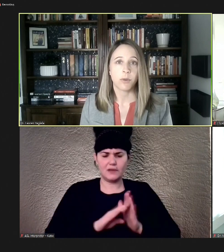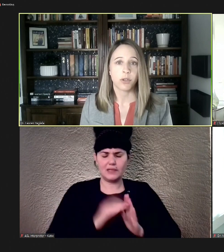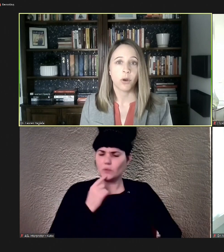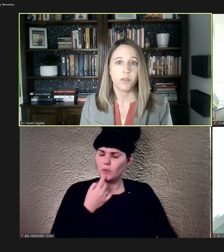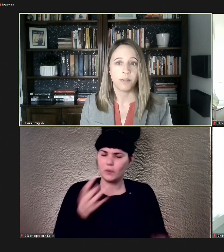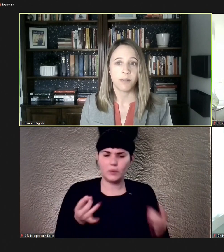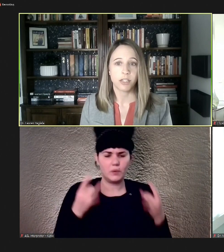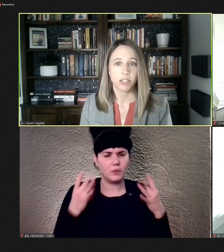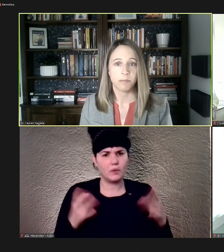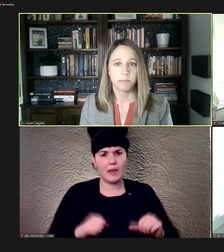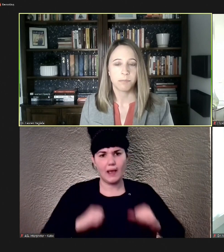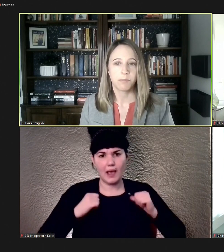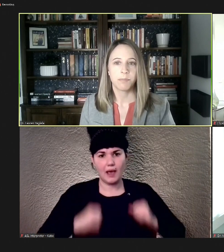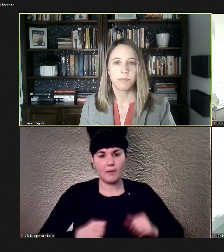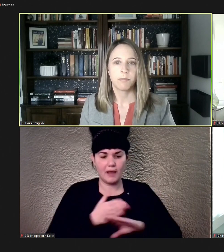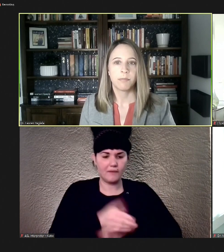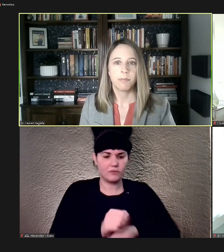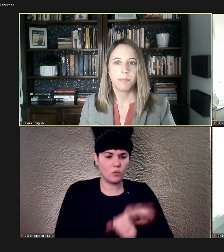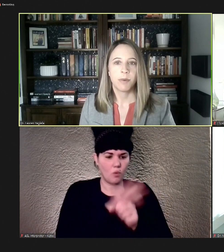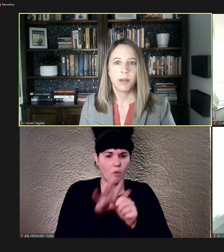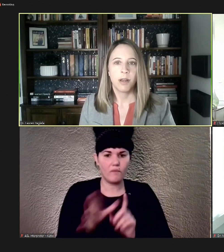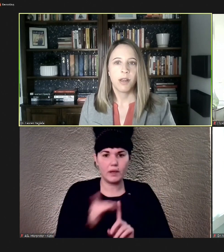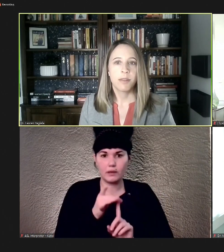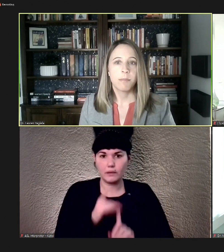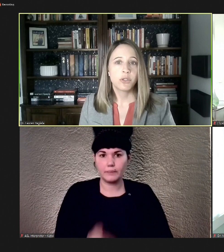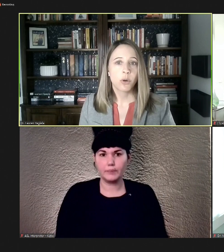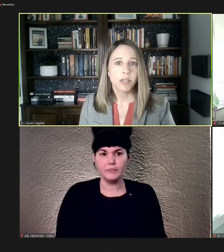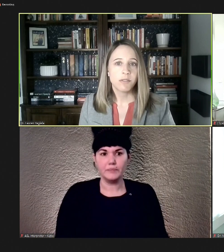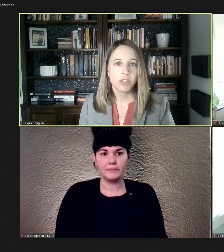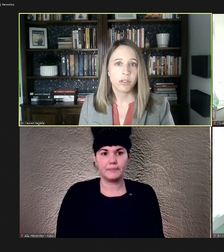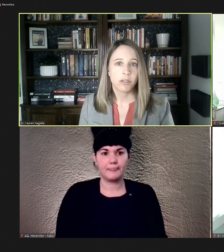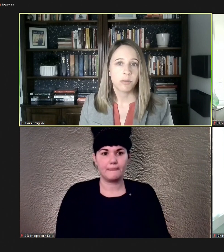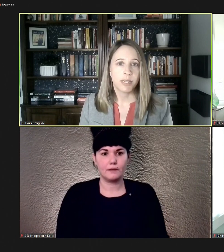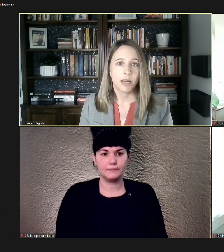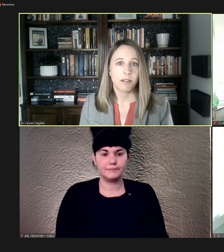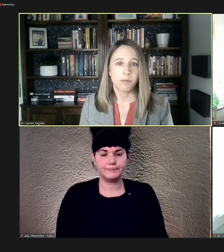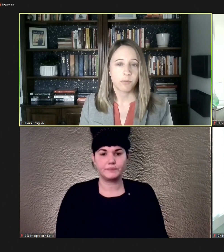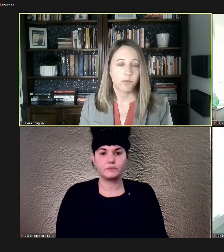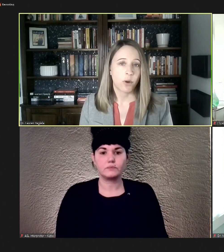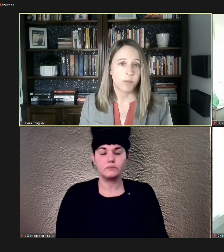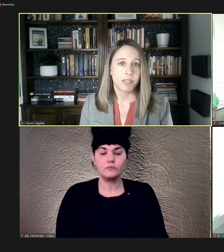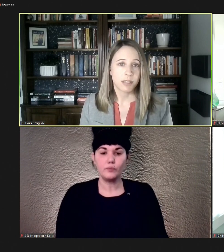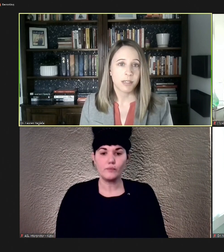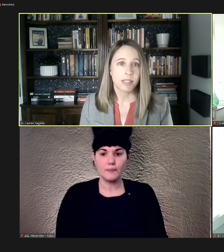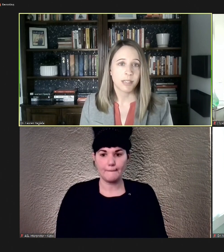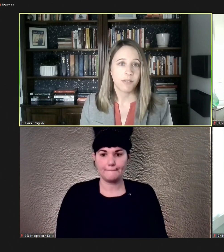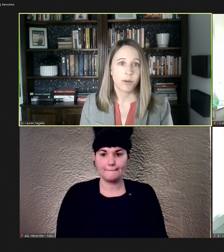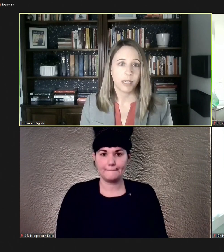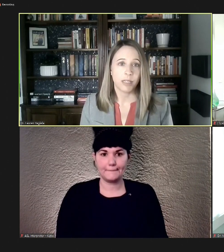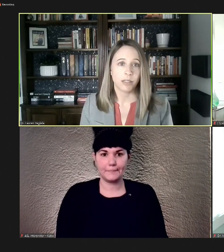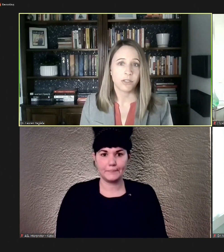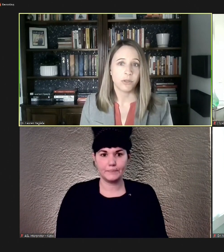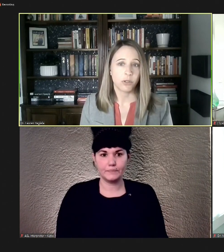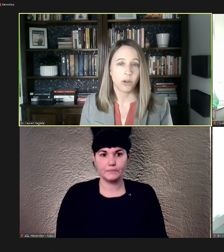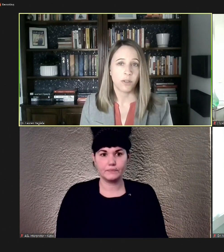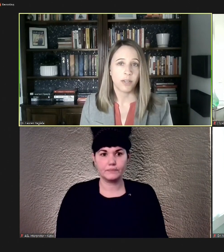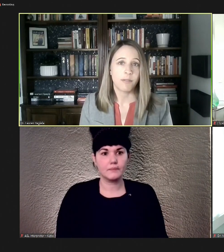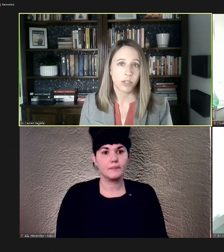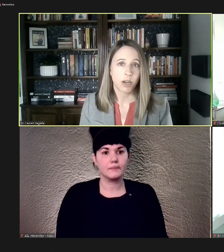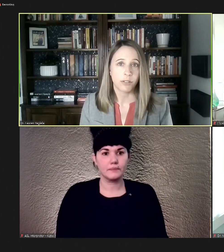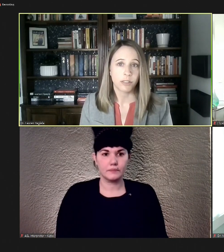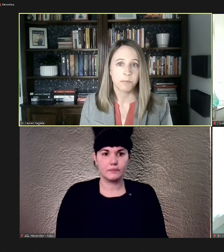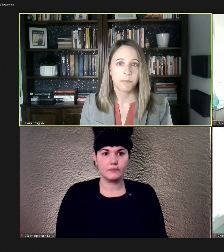exacerbations with COVID infection. The majority of children we cared for with serious and life-threatening illness due to COVID